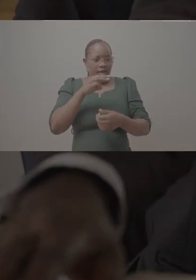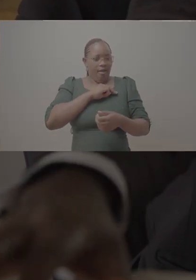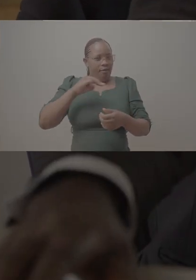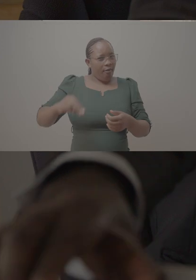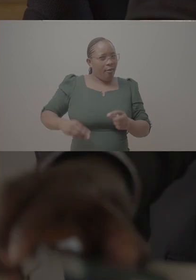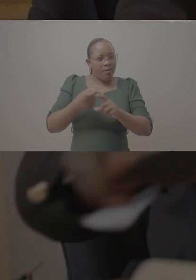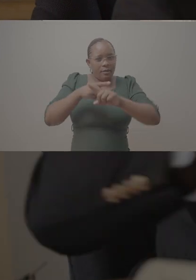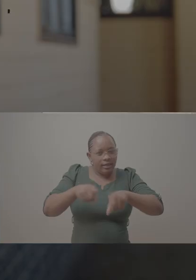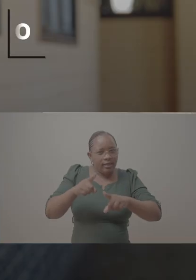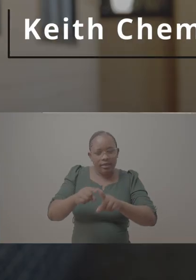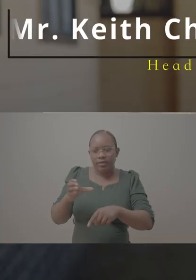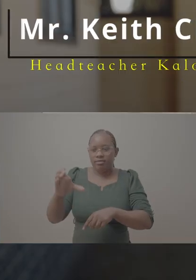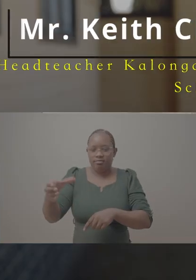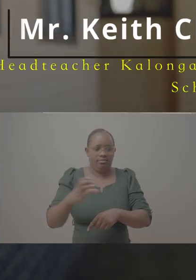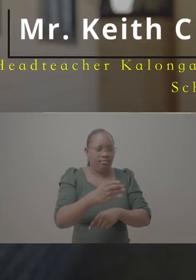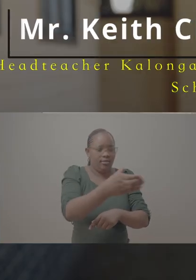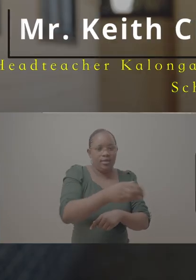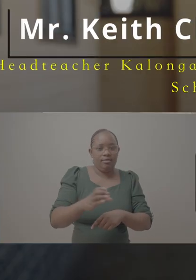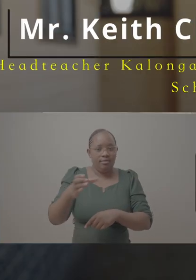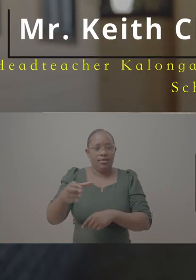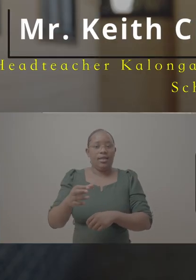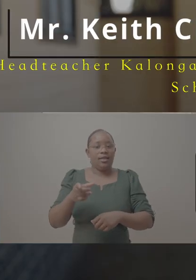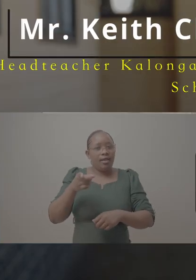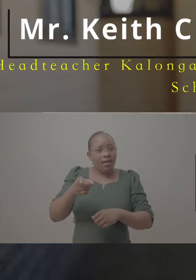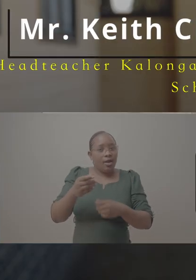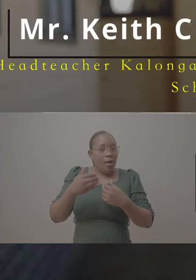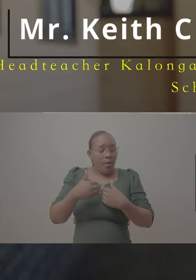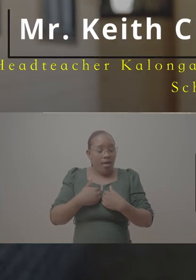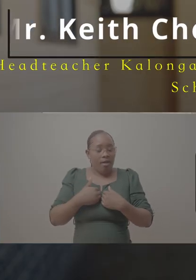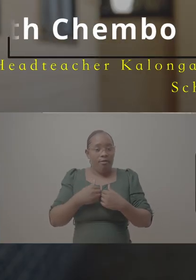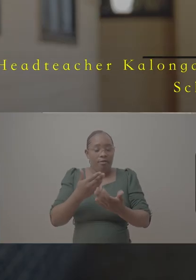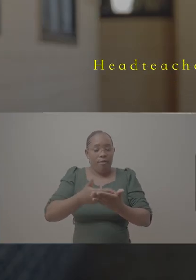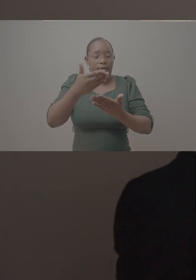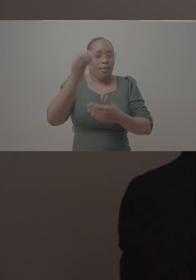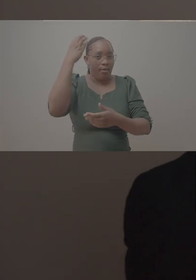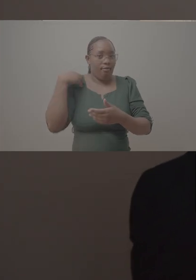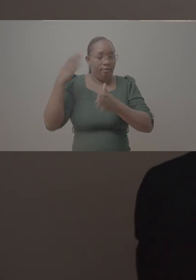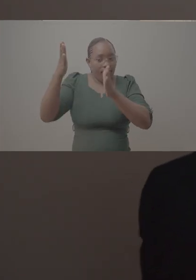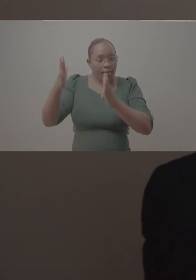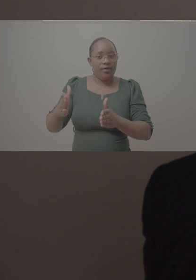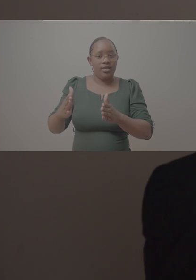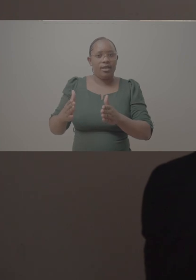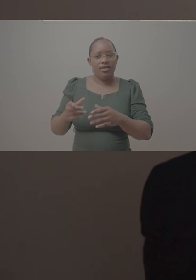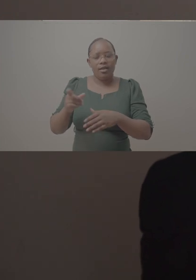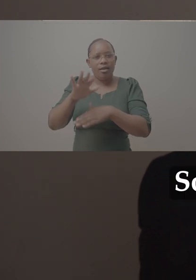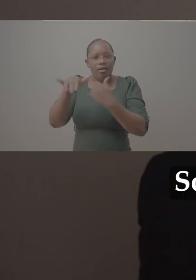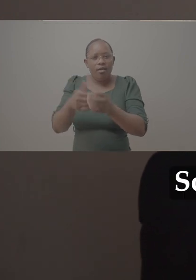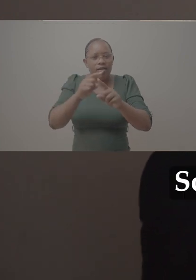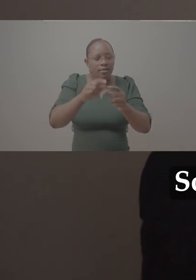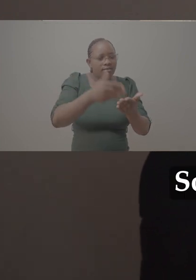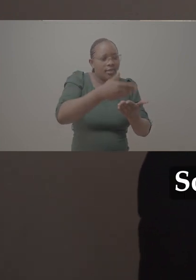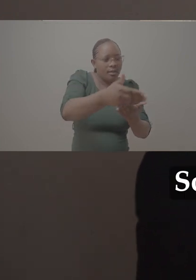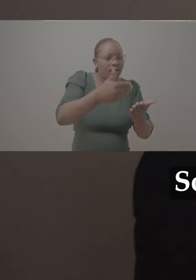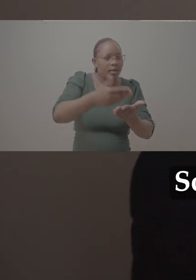have members who are drawn from various sectors, and among the members who join that committee we have a procurement officer.